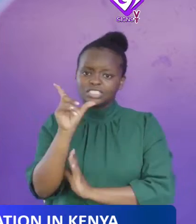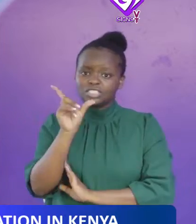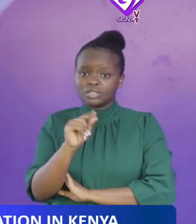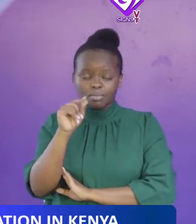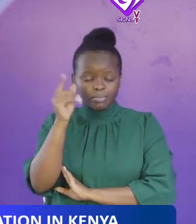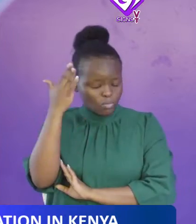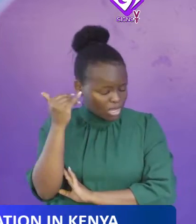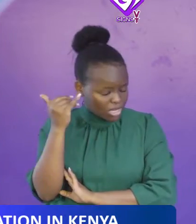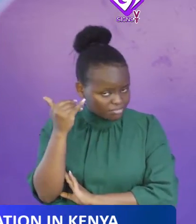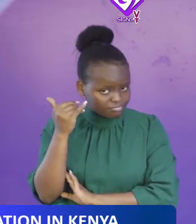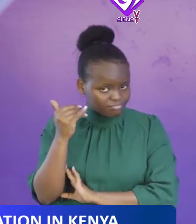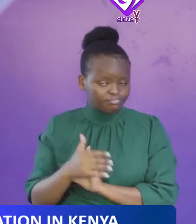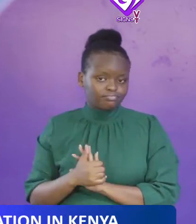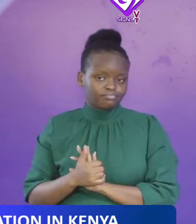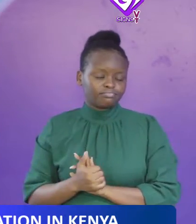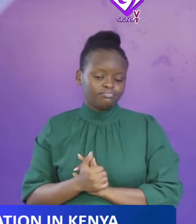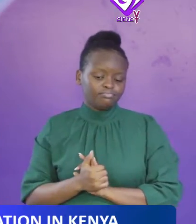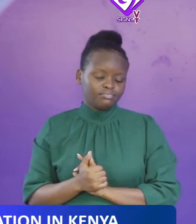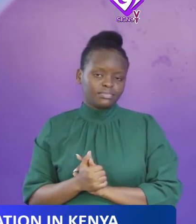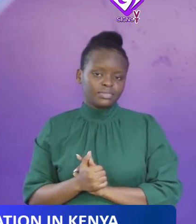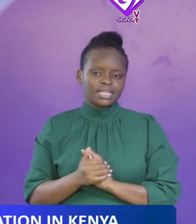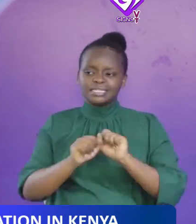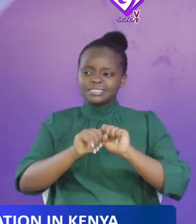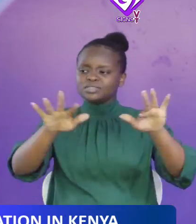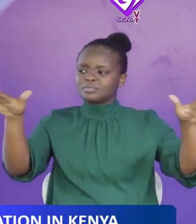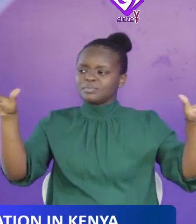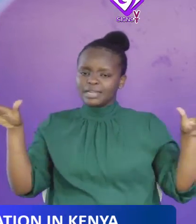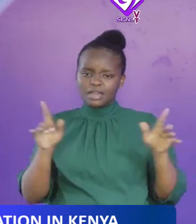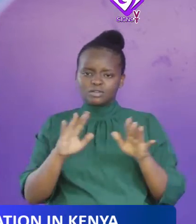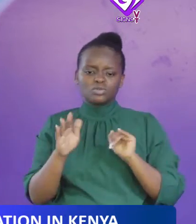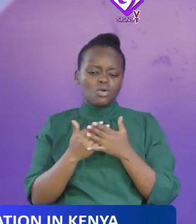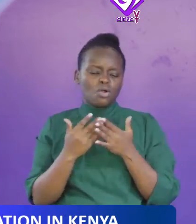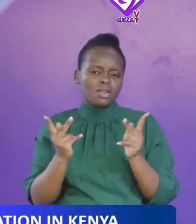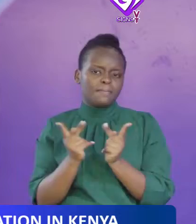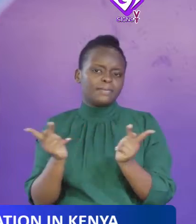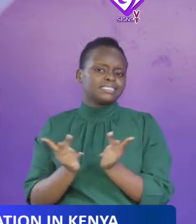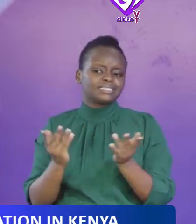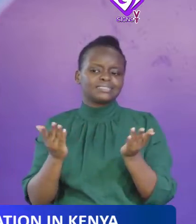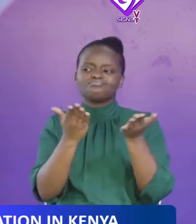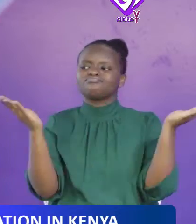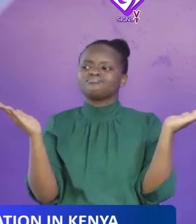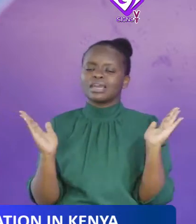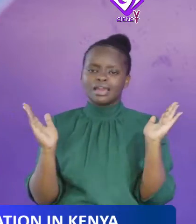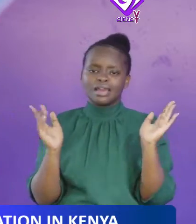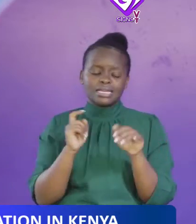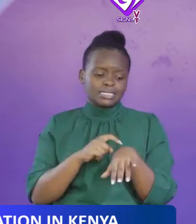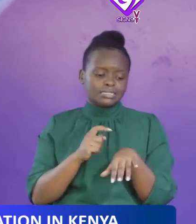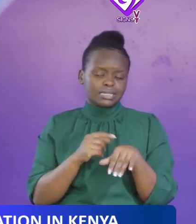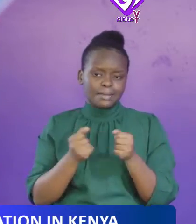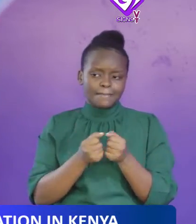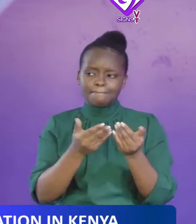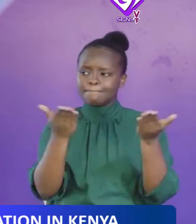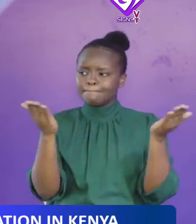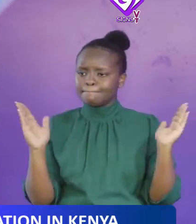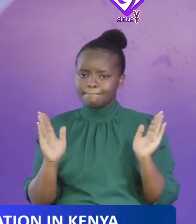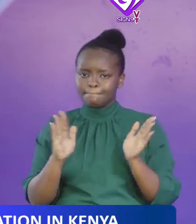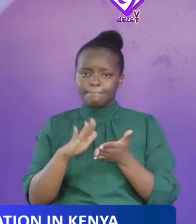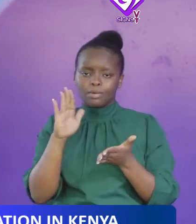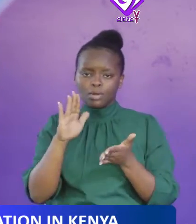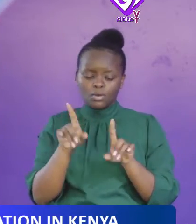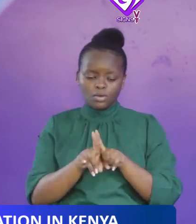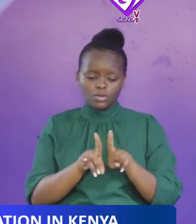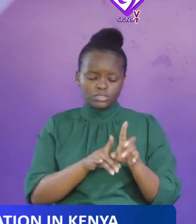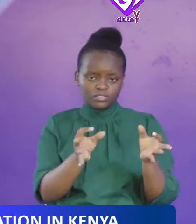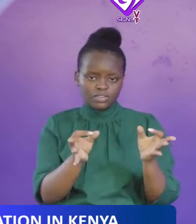Because you are spread out, and even the minute you're more in a spread out way, even financiers